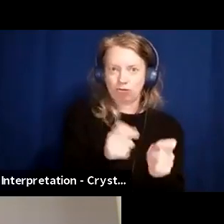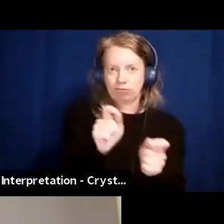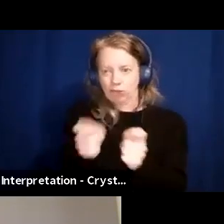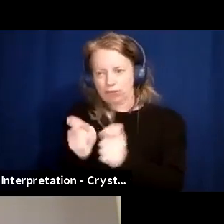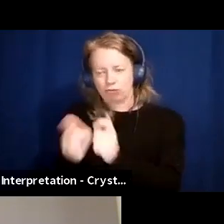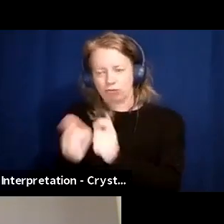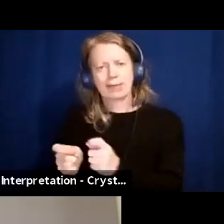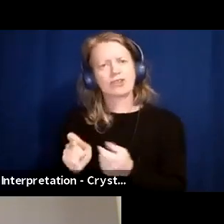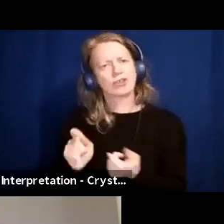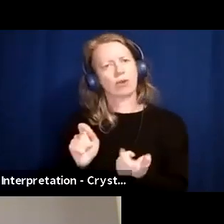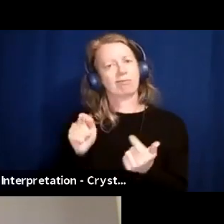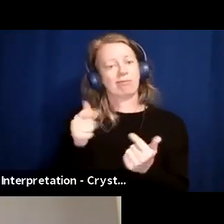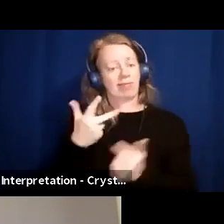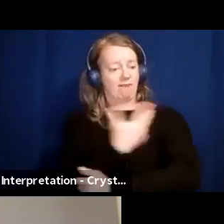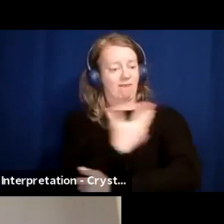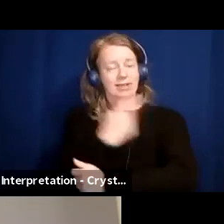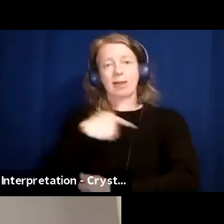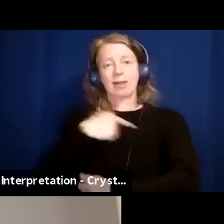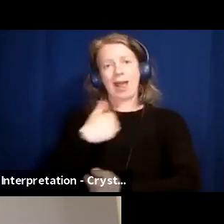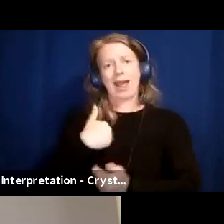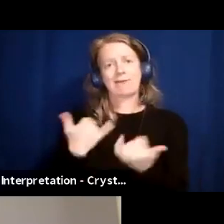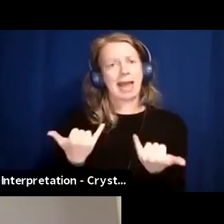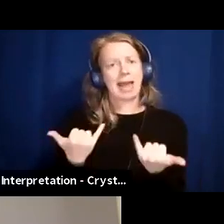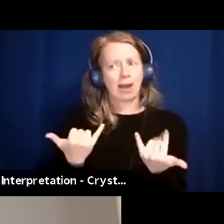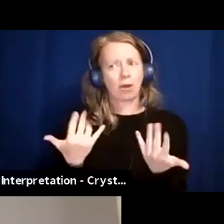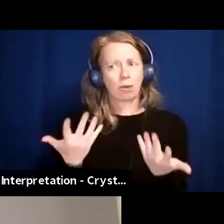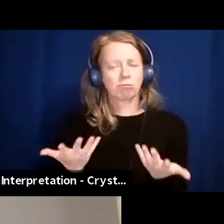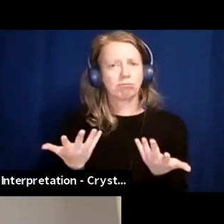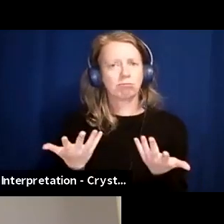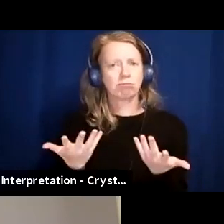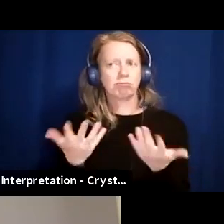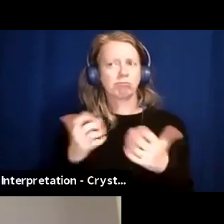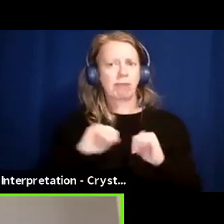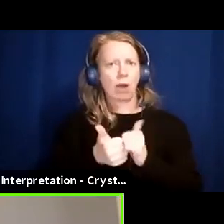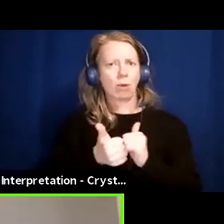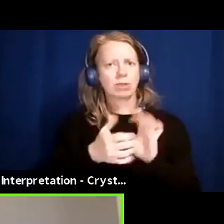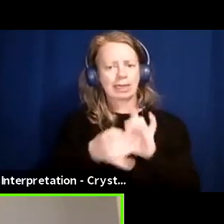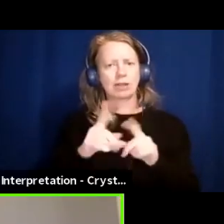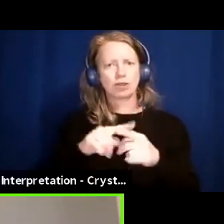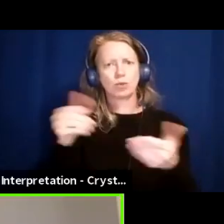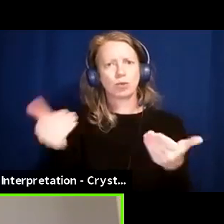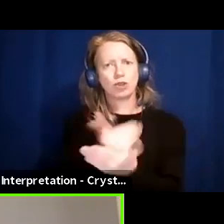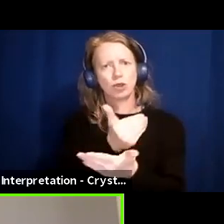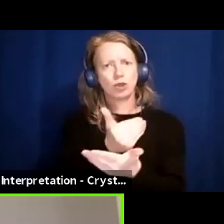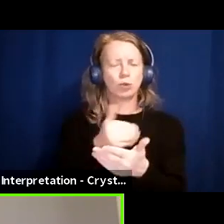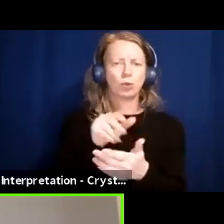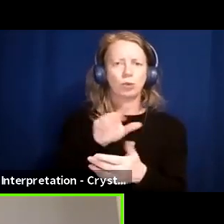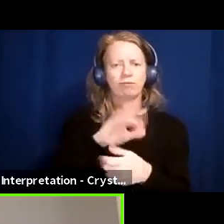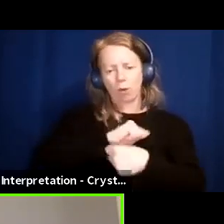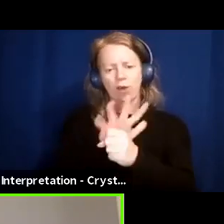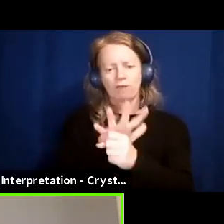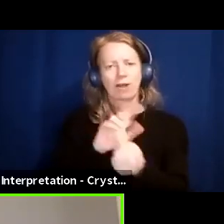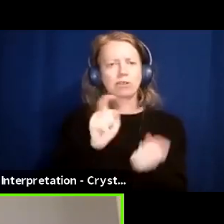that? Will it be sort of like a flu shot where you have to get it every year, or is it too soon to tell?